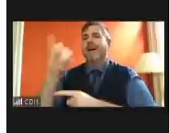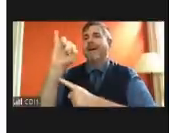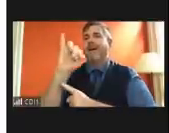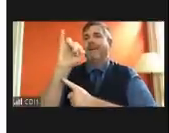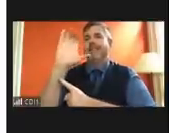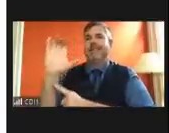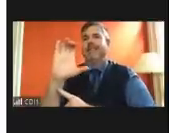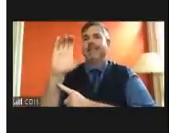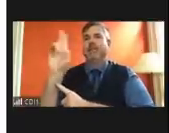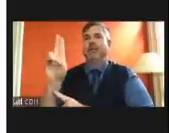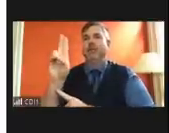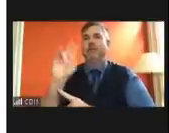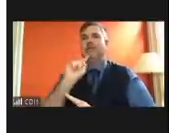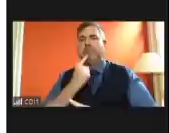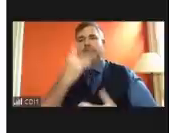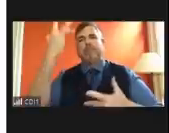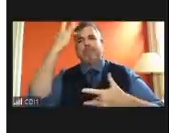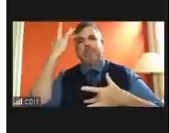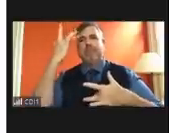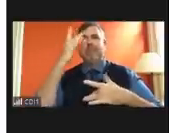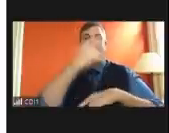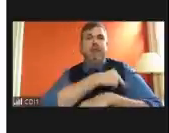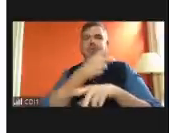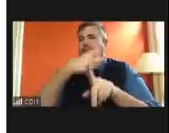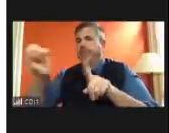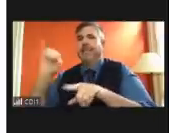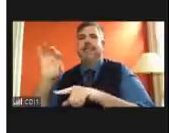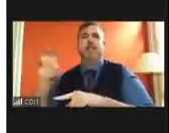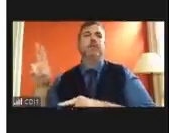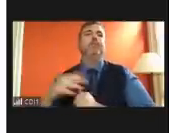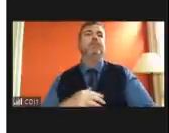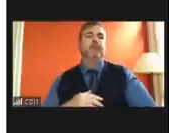a statewide experience. Next, please.